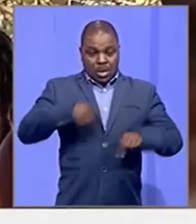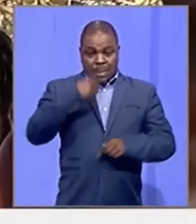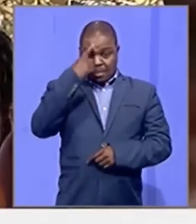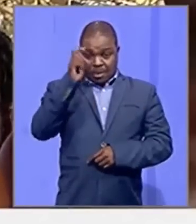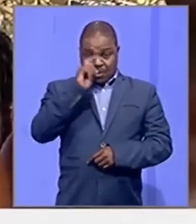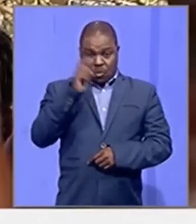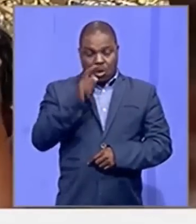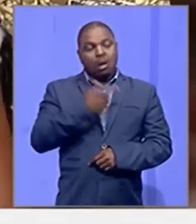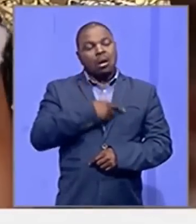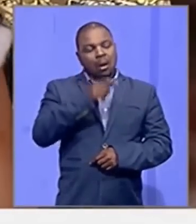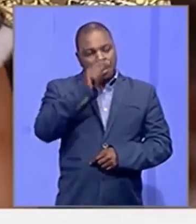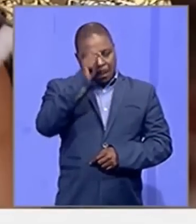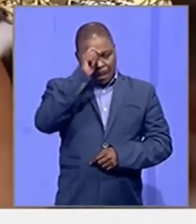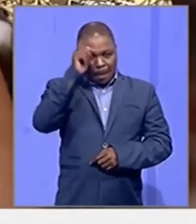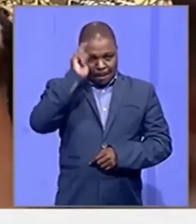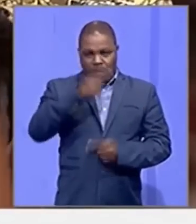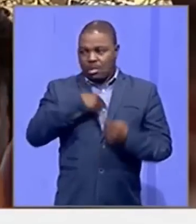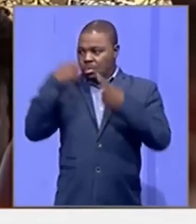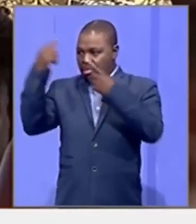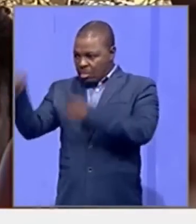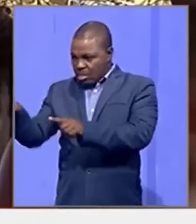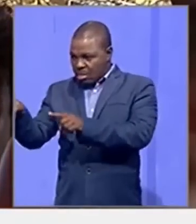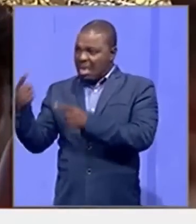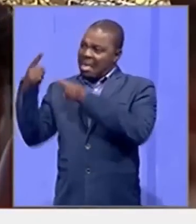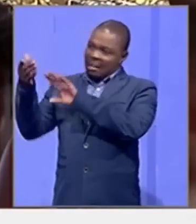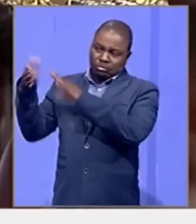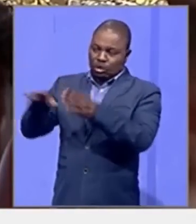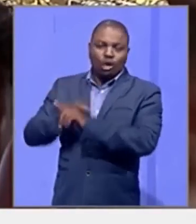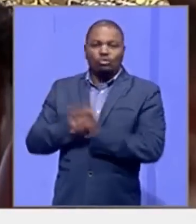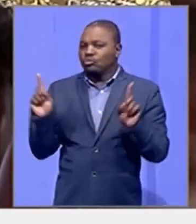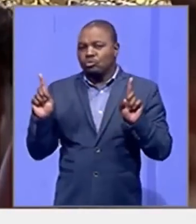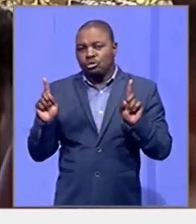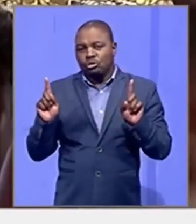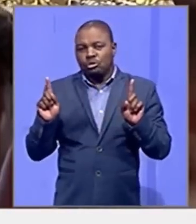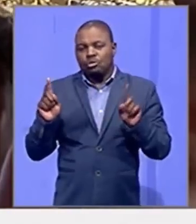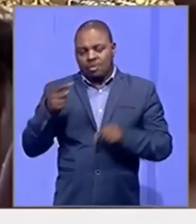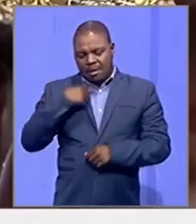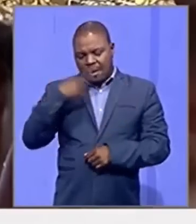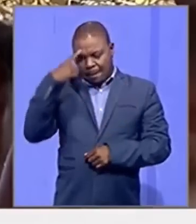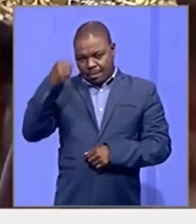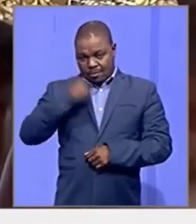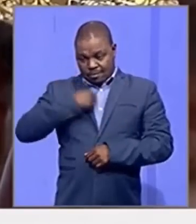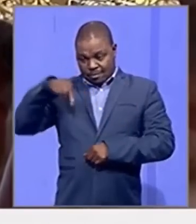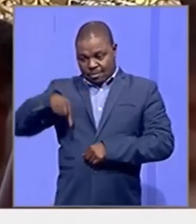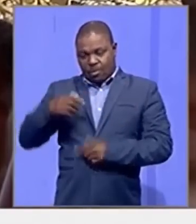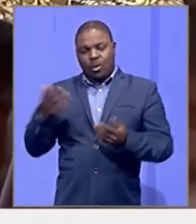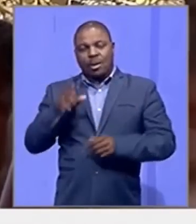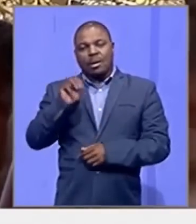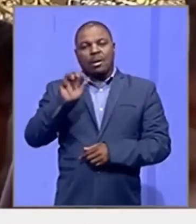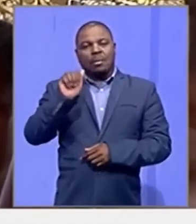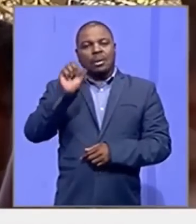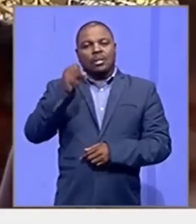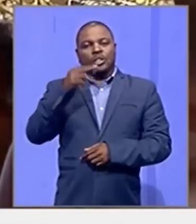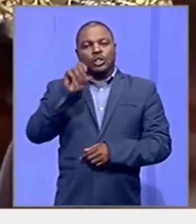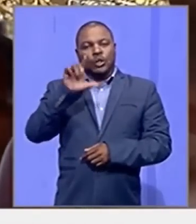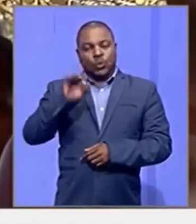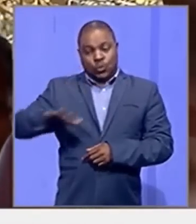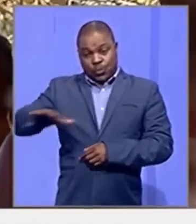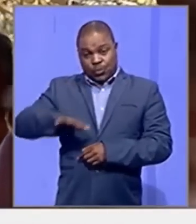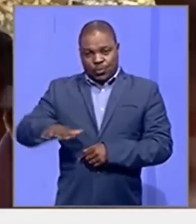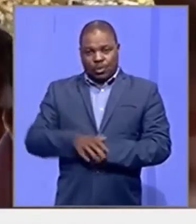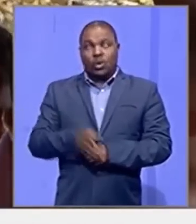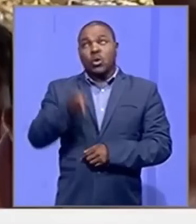o bolla gona motho a sonje a hwele komeng ke ntwe re dumela mo ga mashilo re a leboga